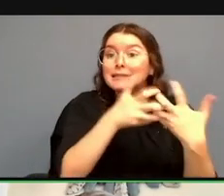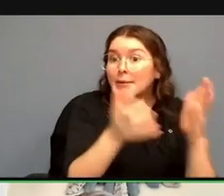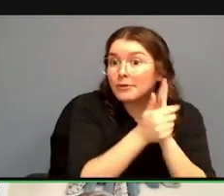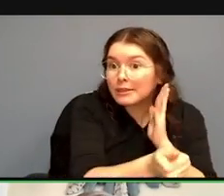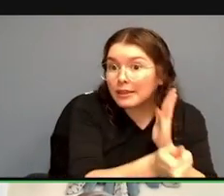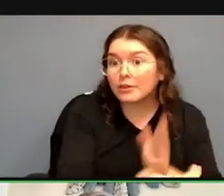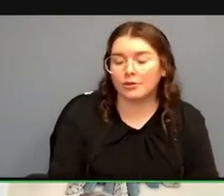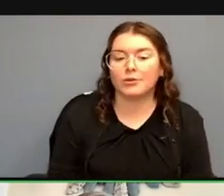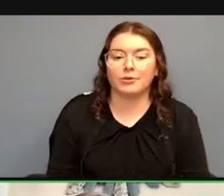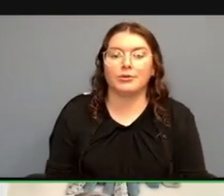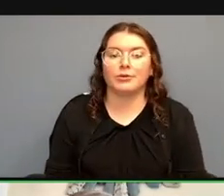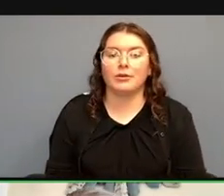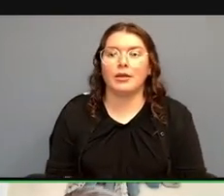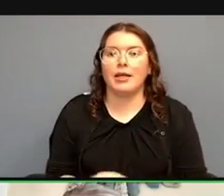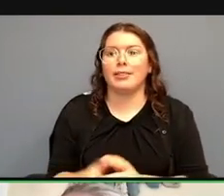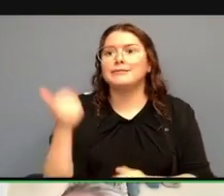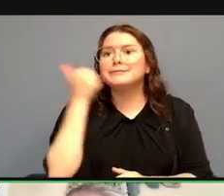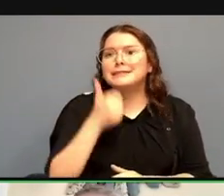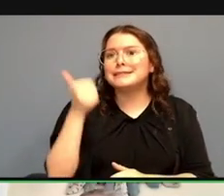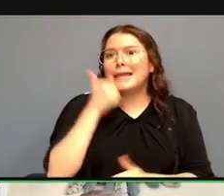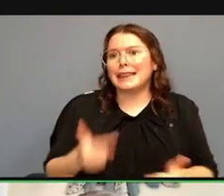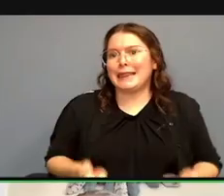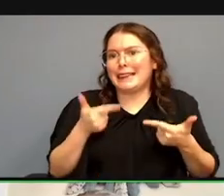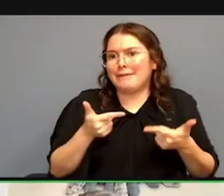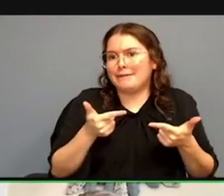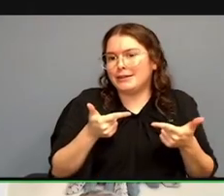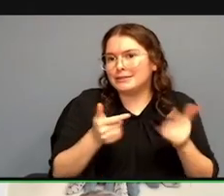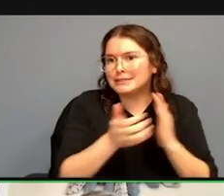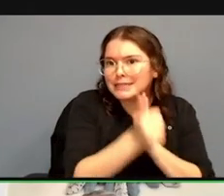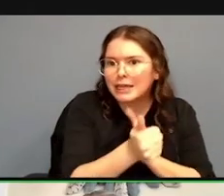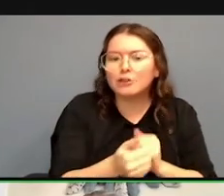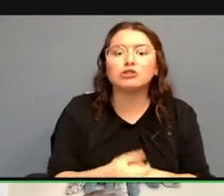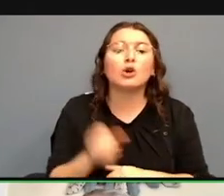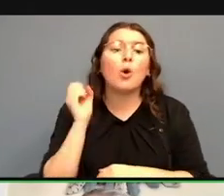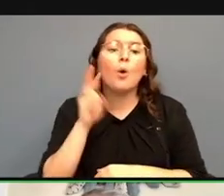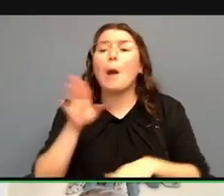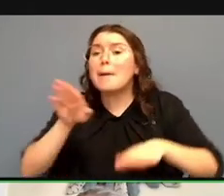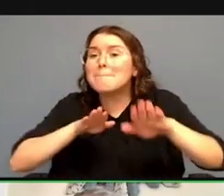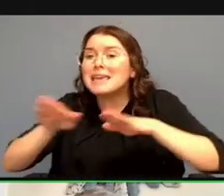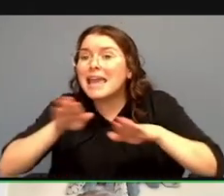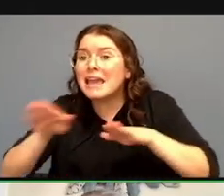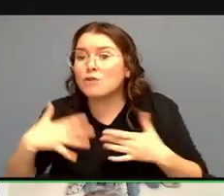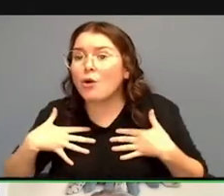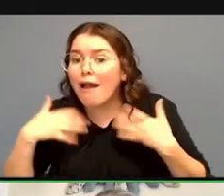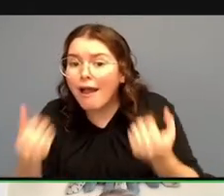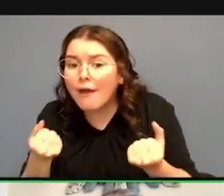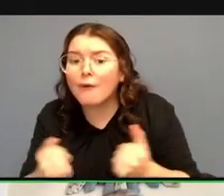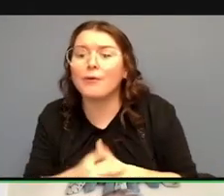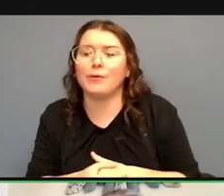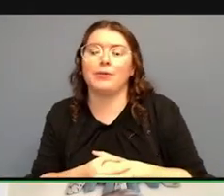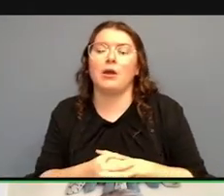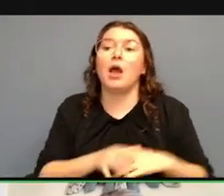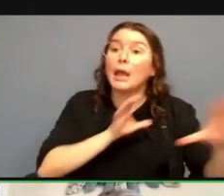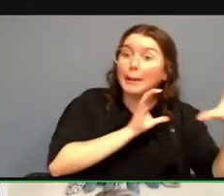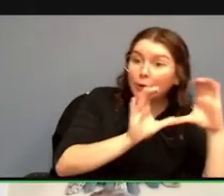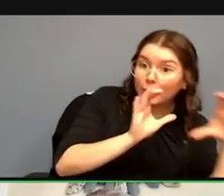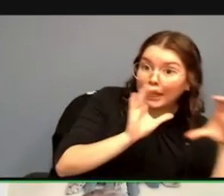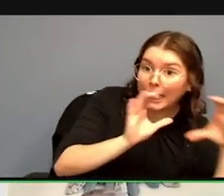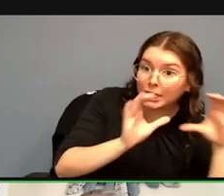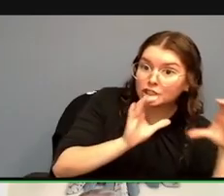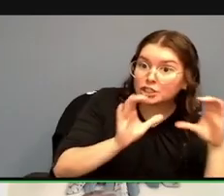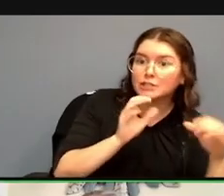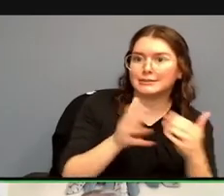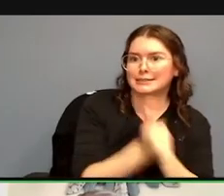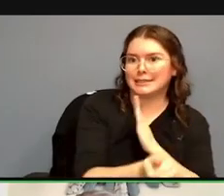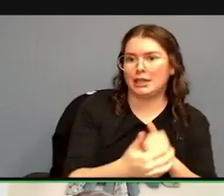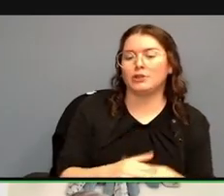are, daily living skills, or we're looking at behavioral health, or communication